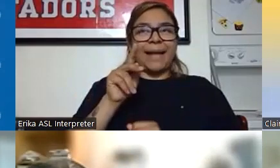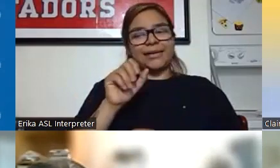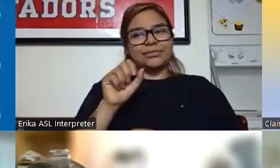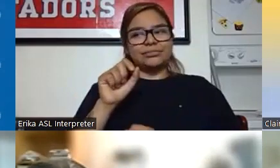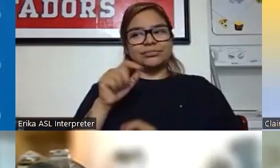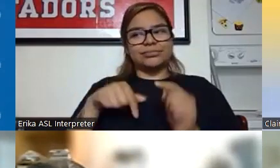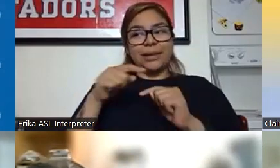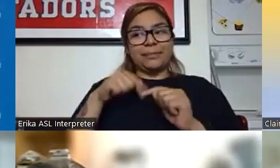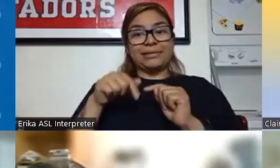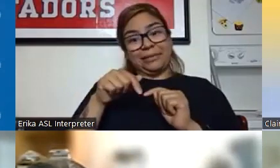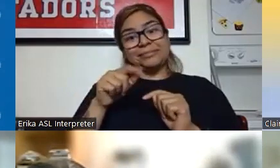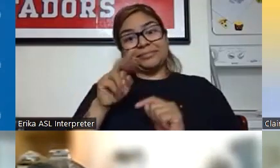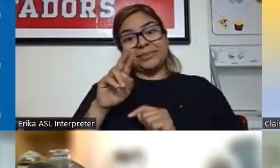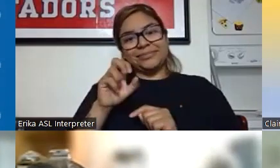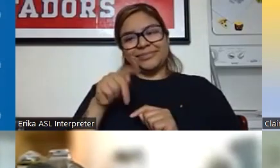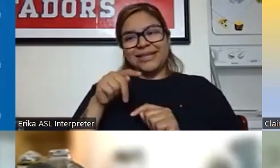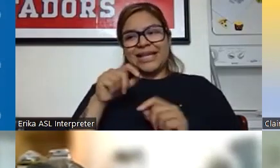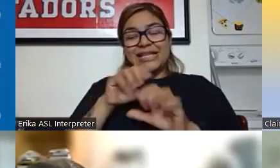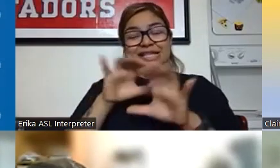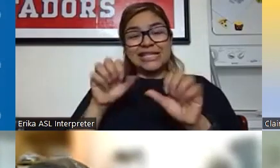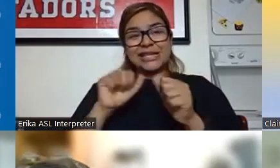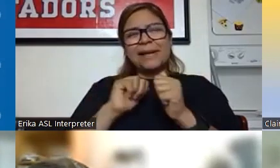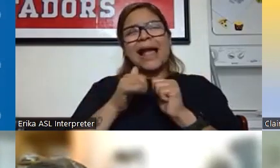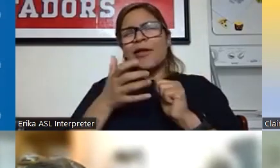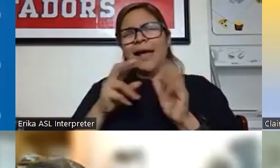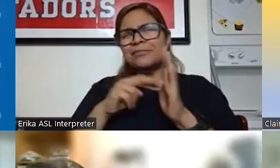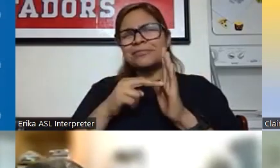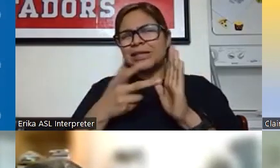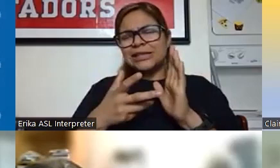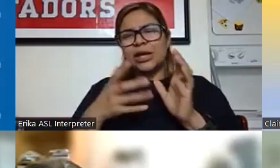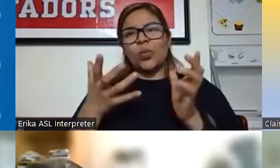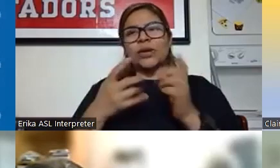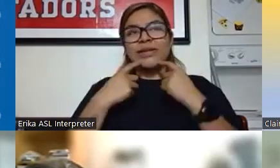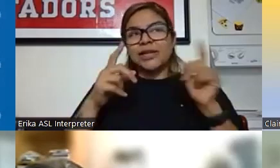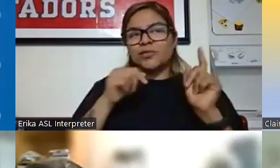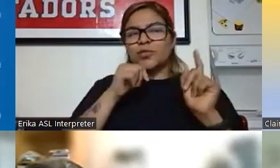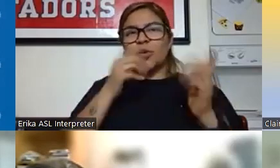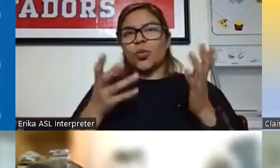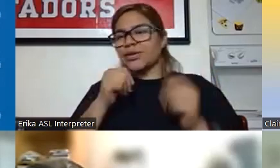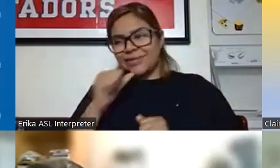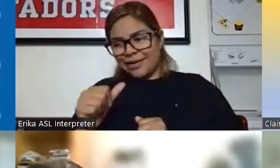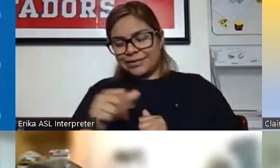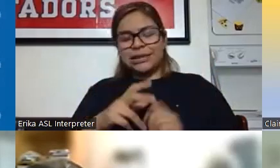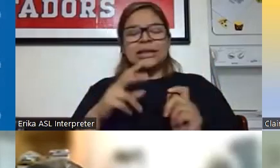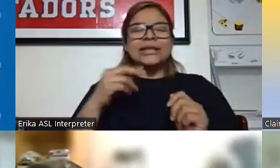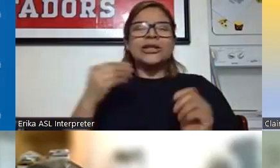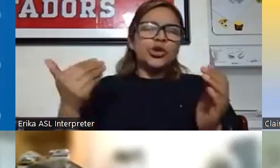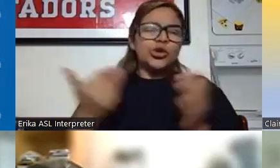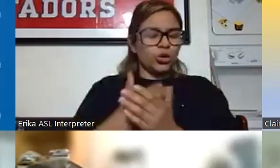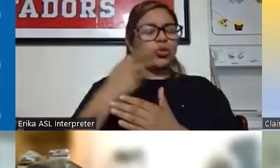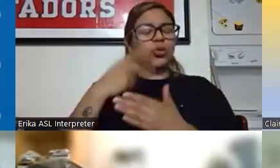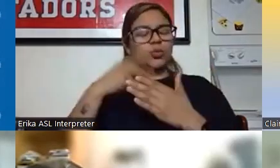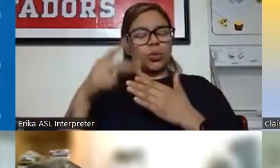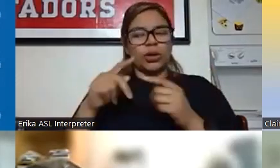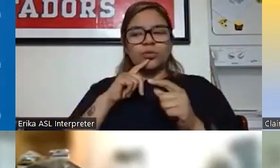we're definitely happy to hear more feedback, understand what's working and not working. It is a new program that we are in the